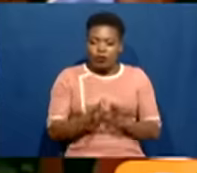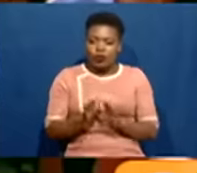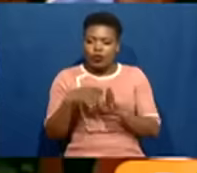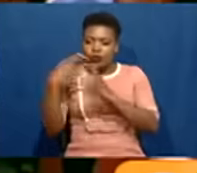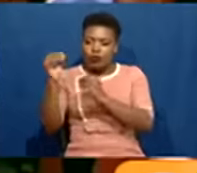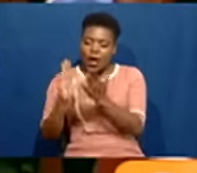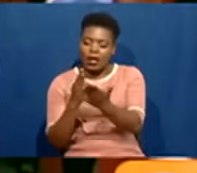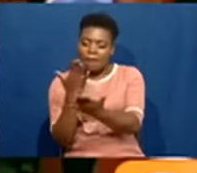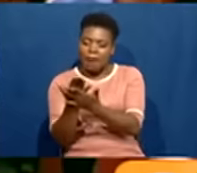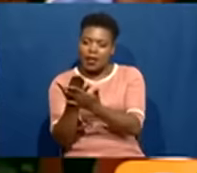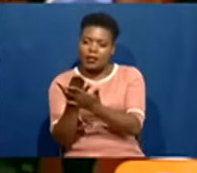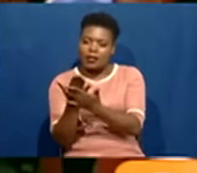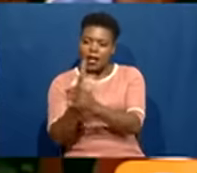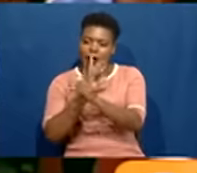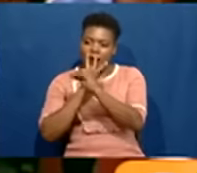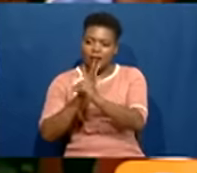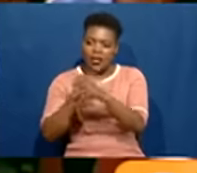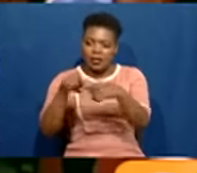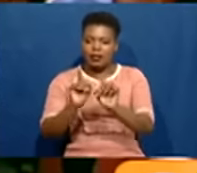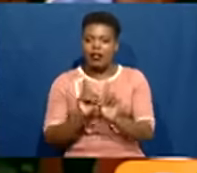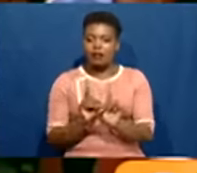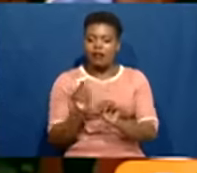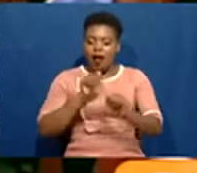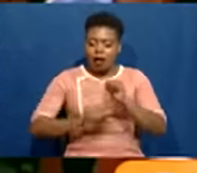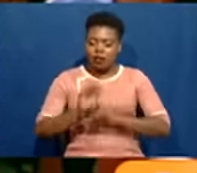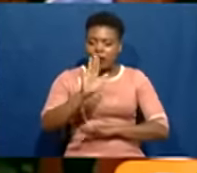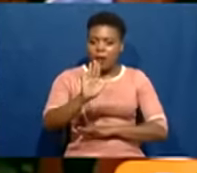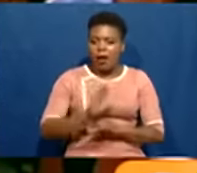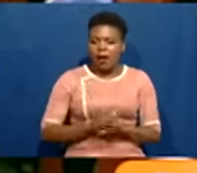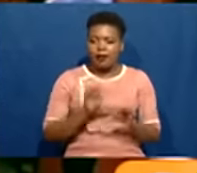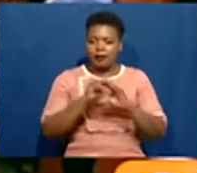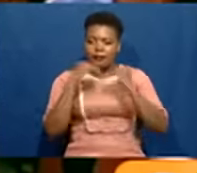to appeal the Senate decision in court. Stephen Leto, Citizen.